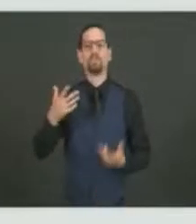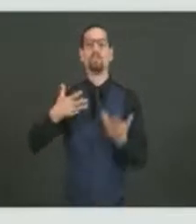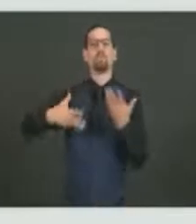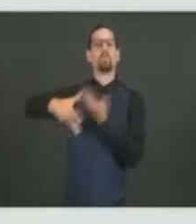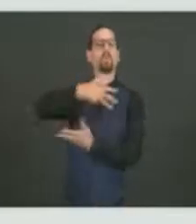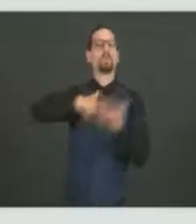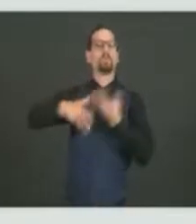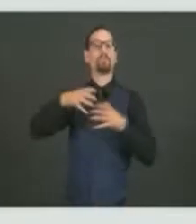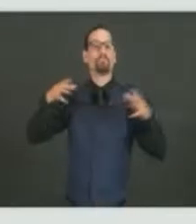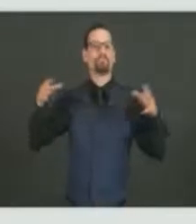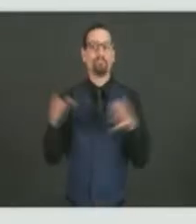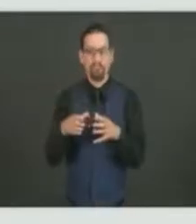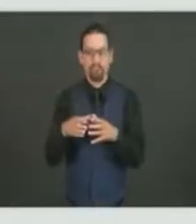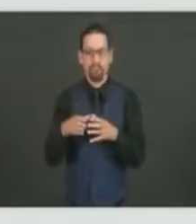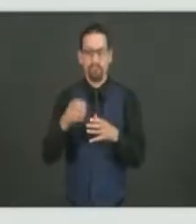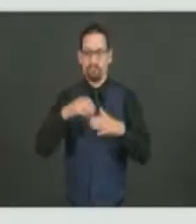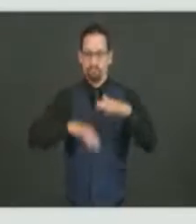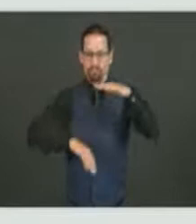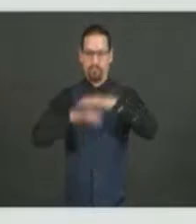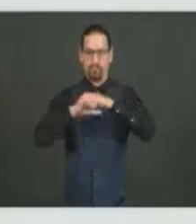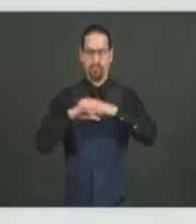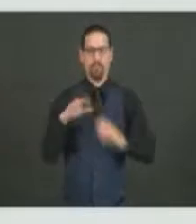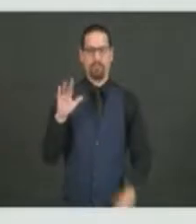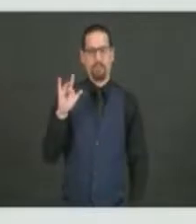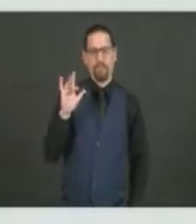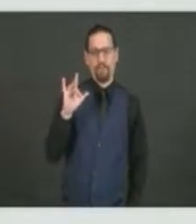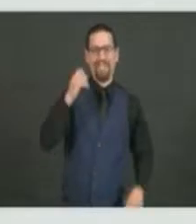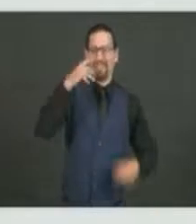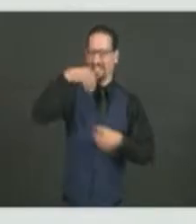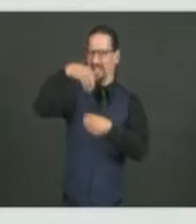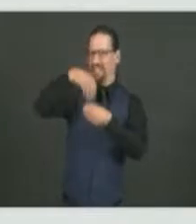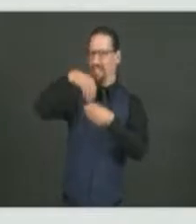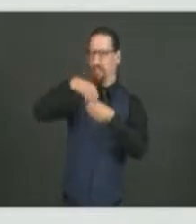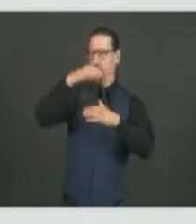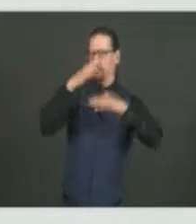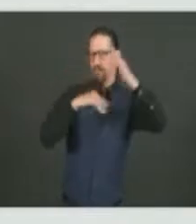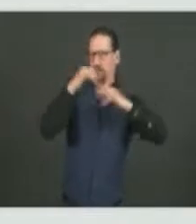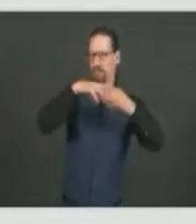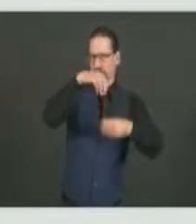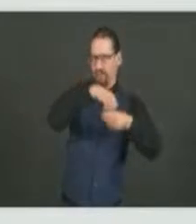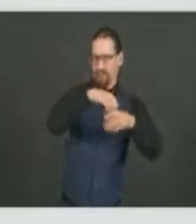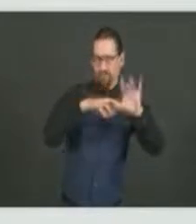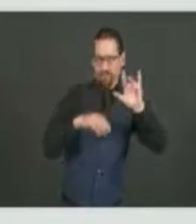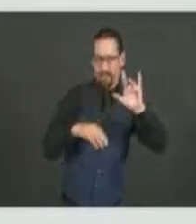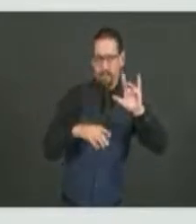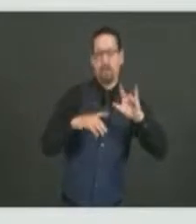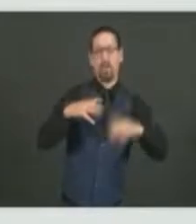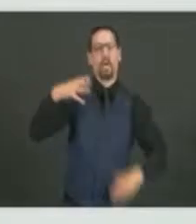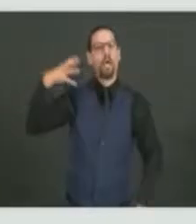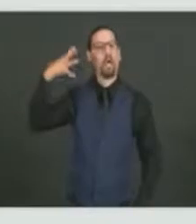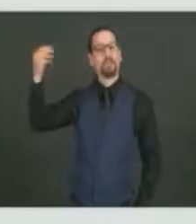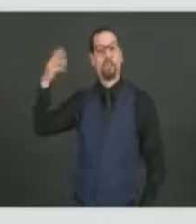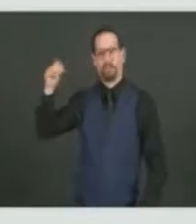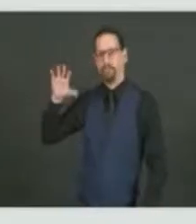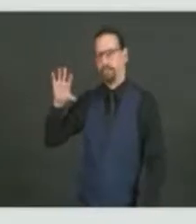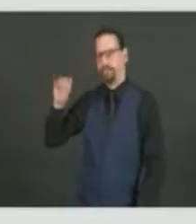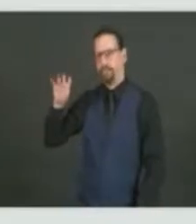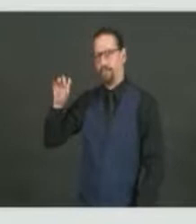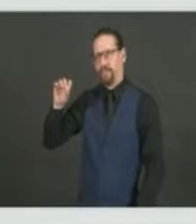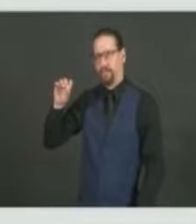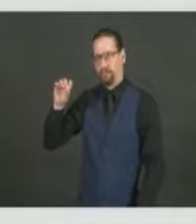people indoors and 50 people outdoors. So remember, that's a social gathering.